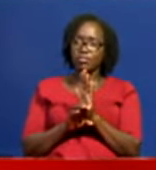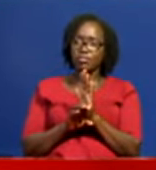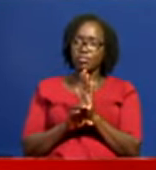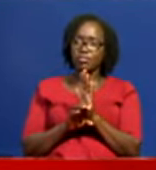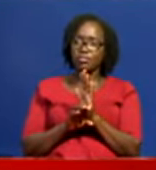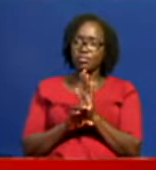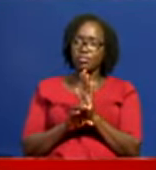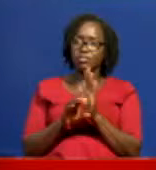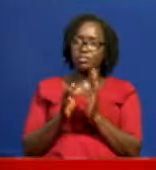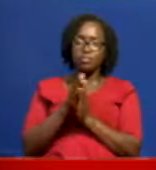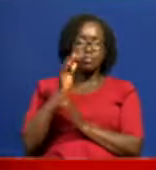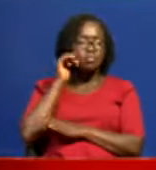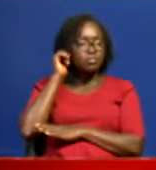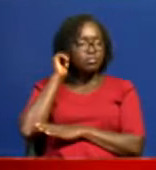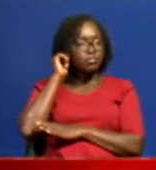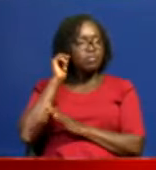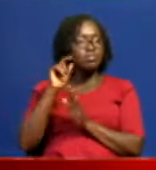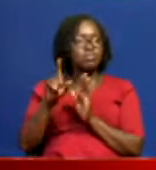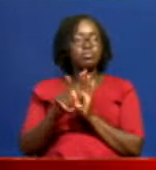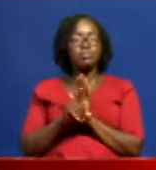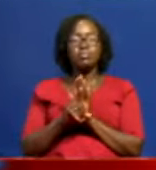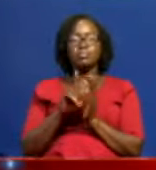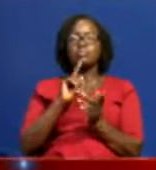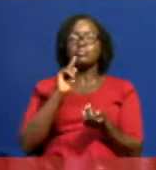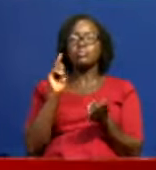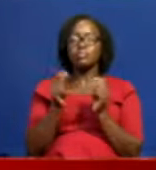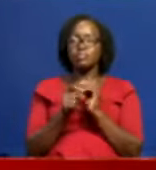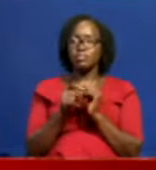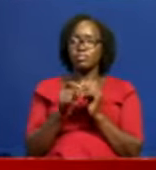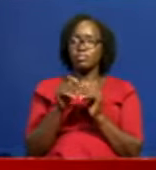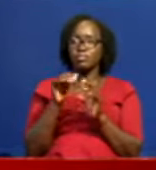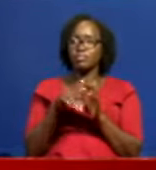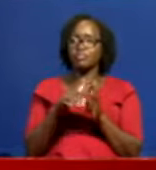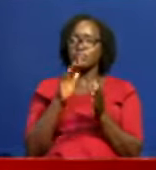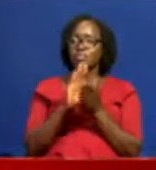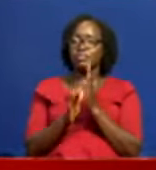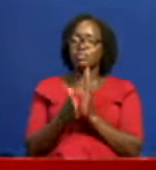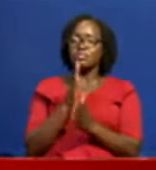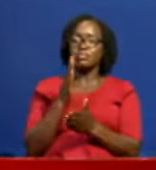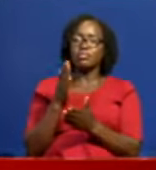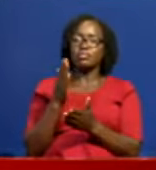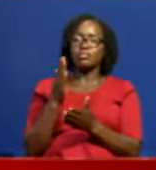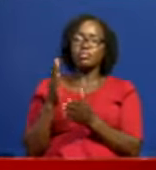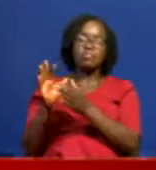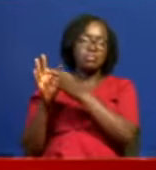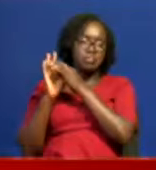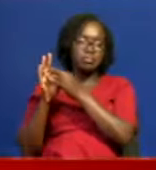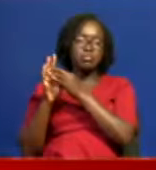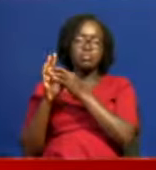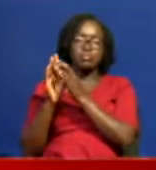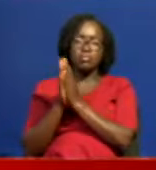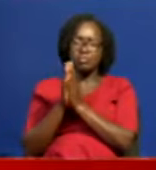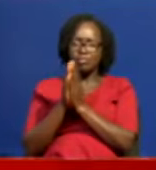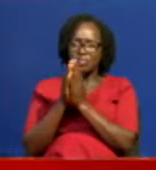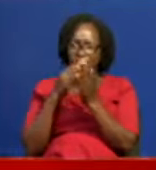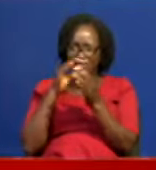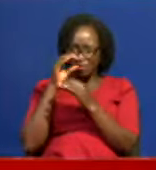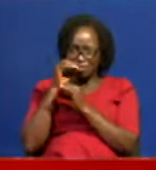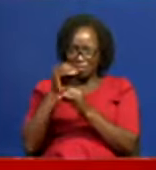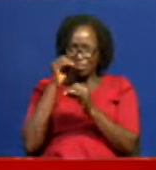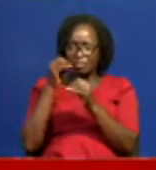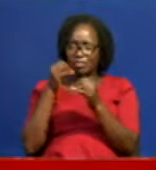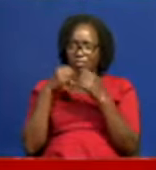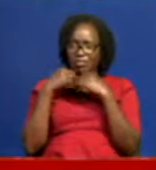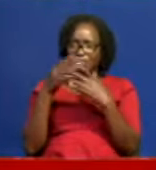constitutionalism and obedience to the law turns into an empty ritual and hollow vanity for the majority of